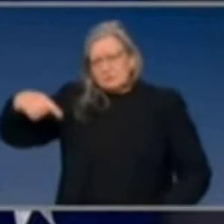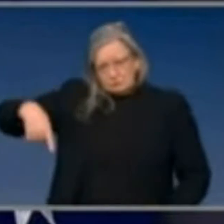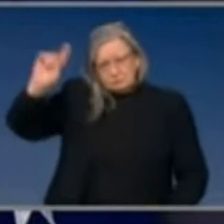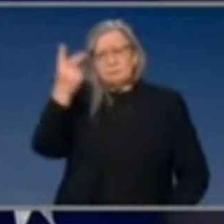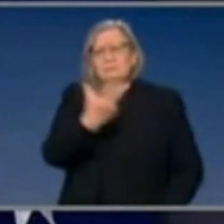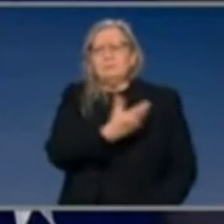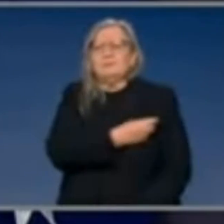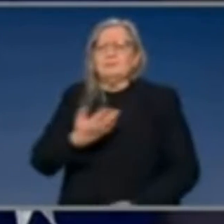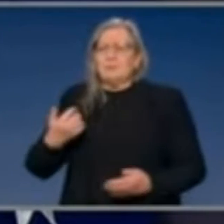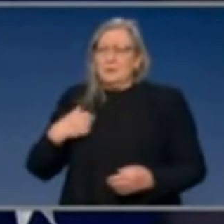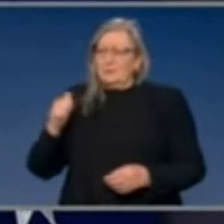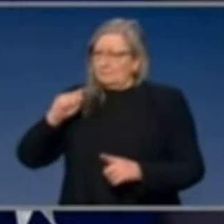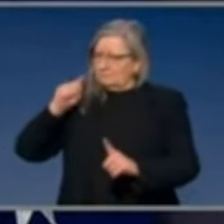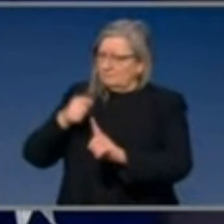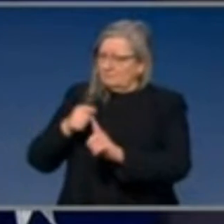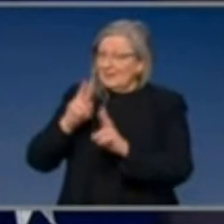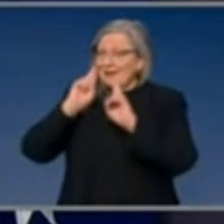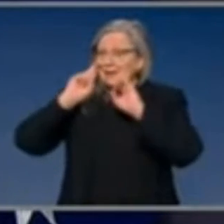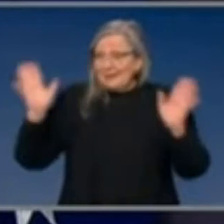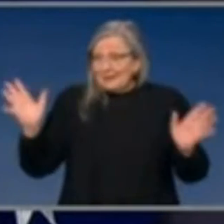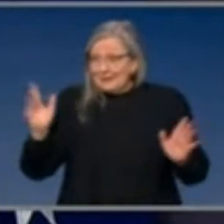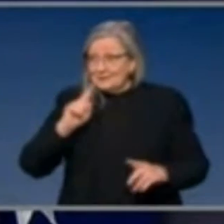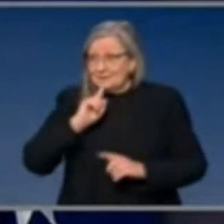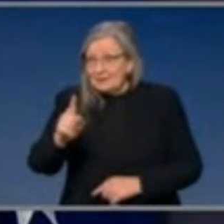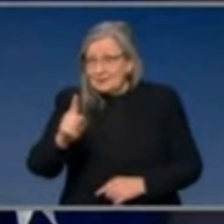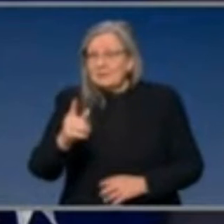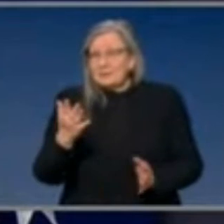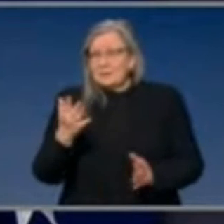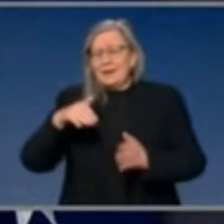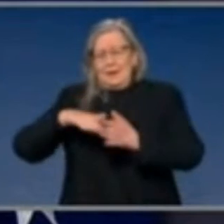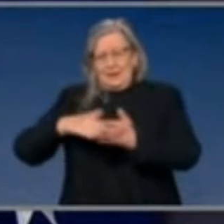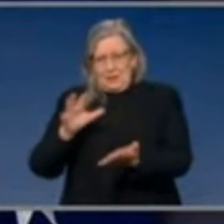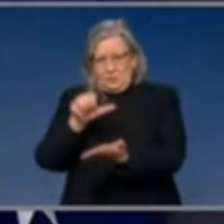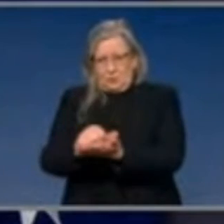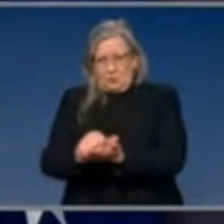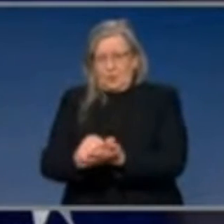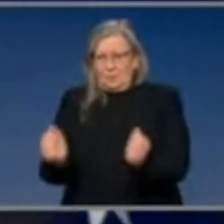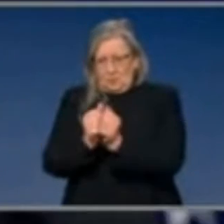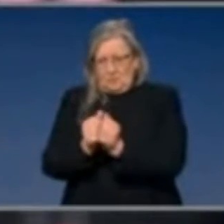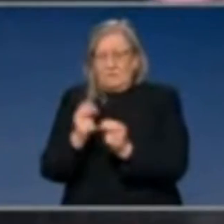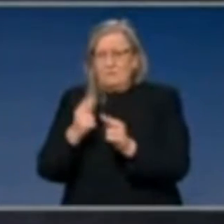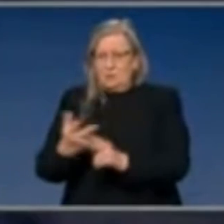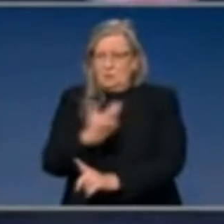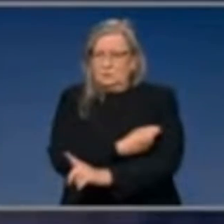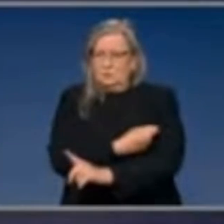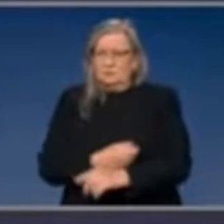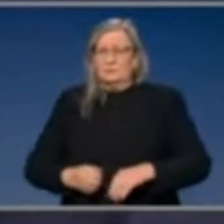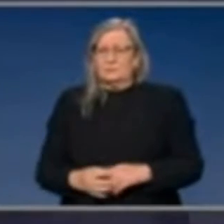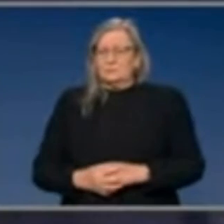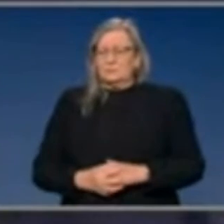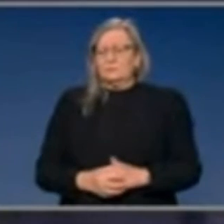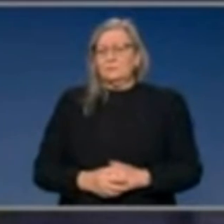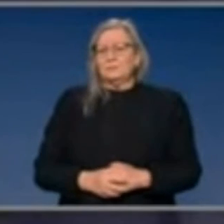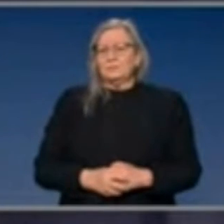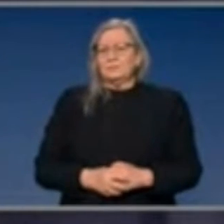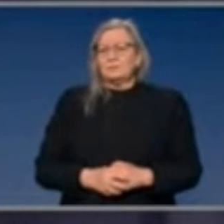my point clear. Now's the time to make that appointment and get that vaccination started. Great. Paul? The ATAGI advice